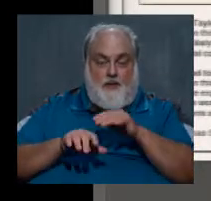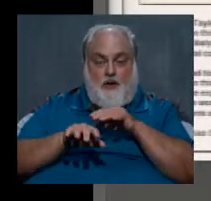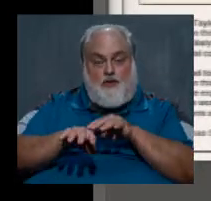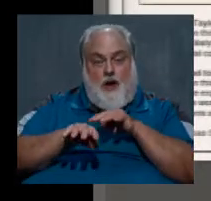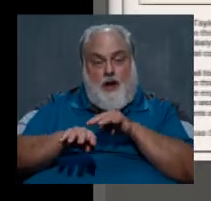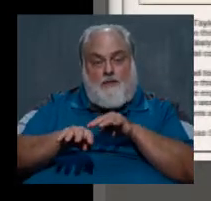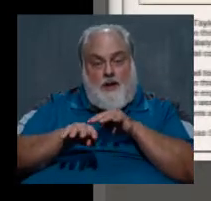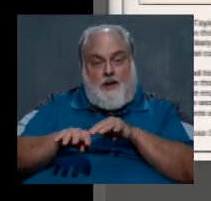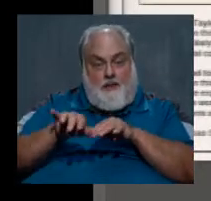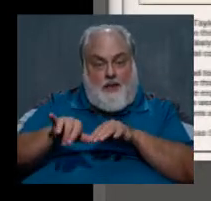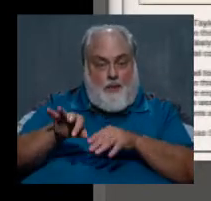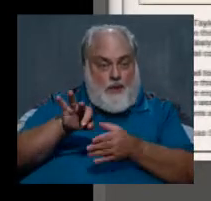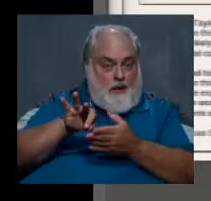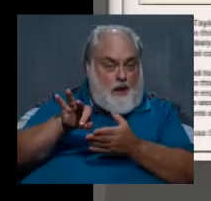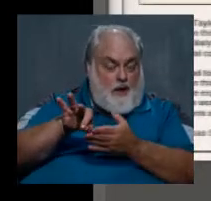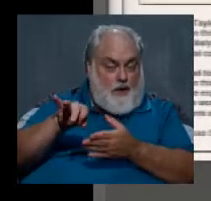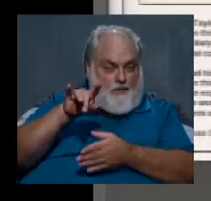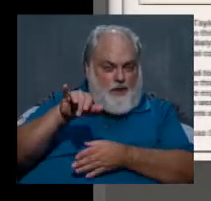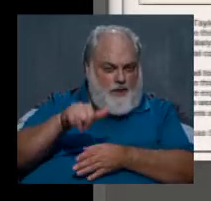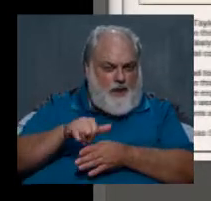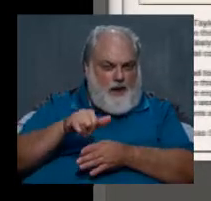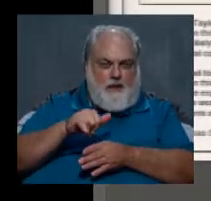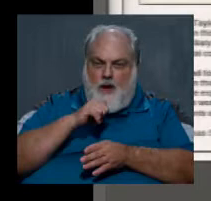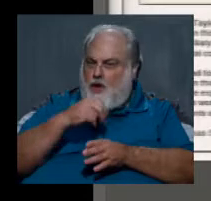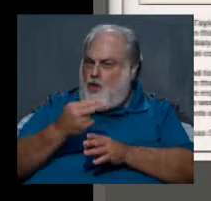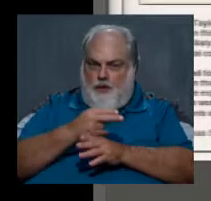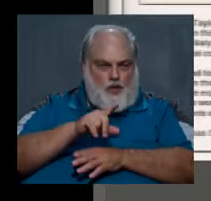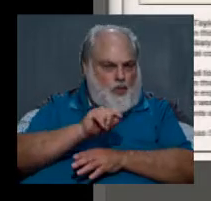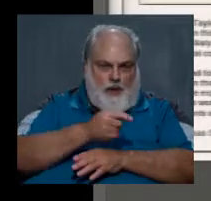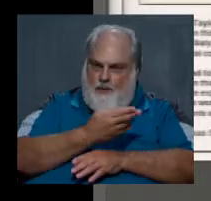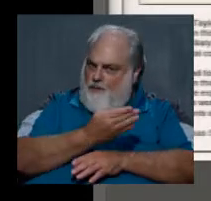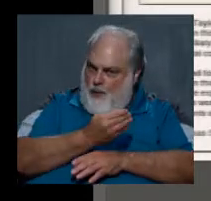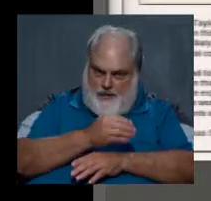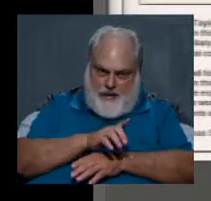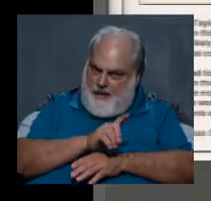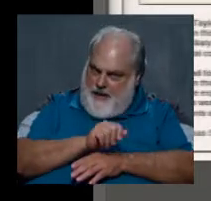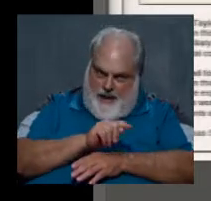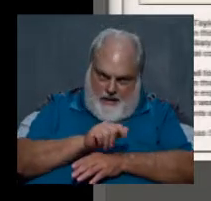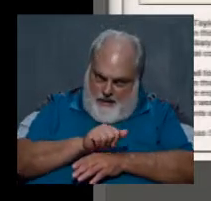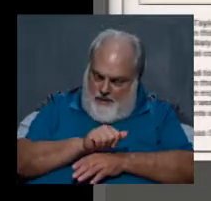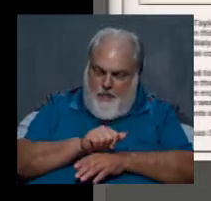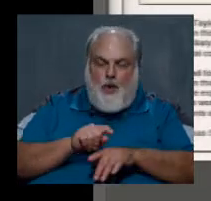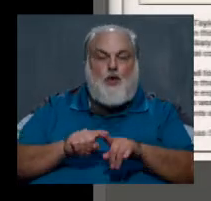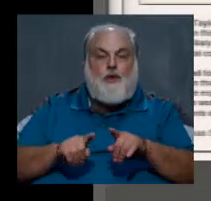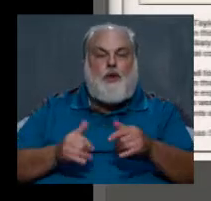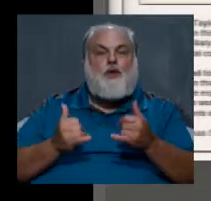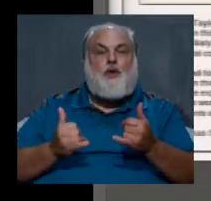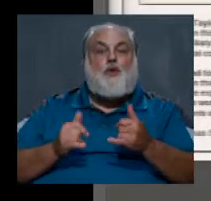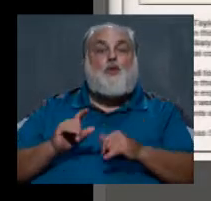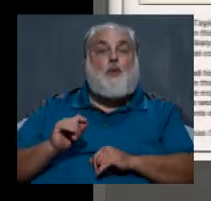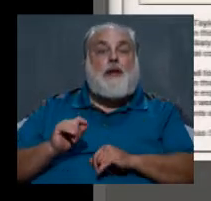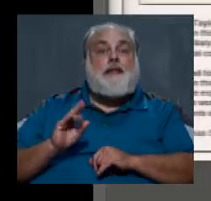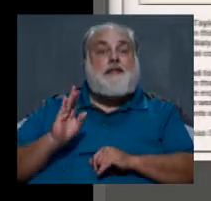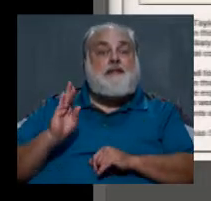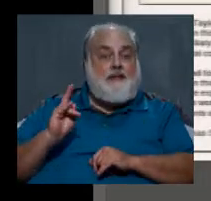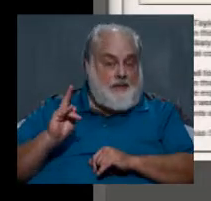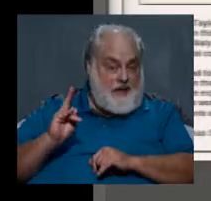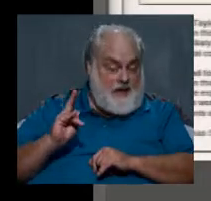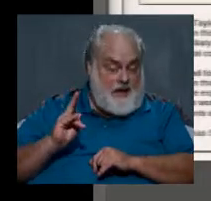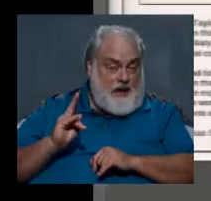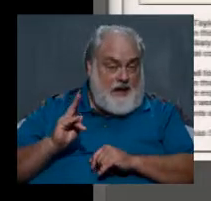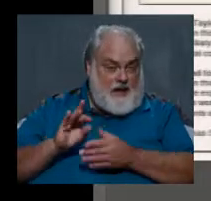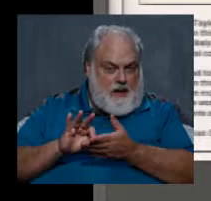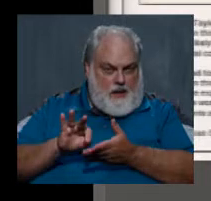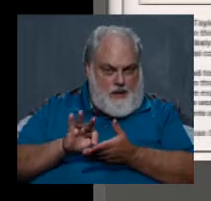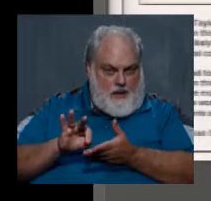counted recently for the intersection, not using the 2014 data, but 2017 data. We